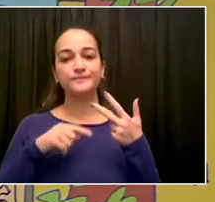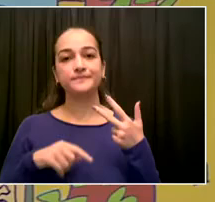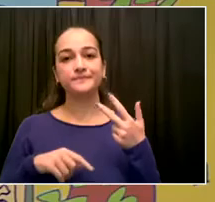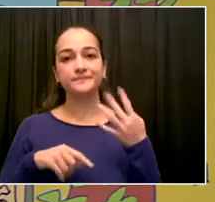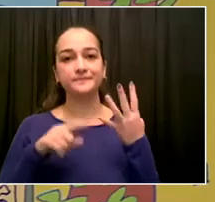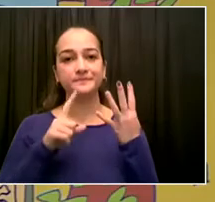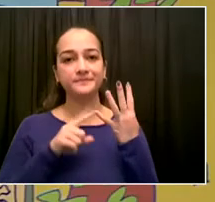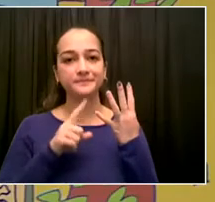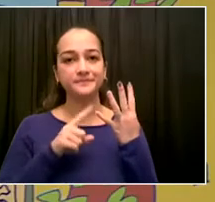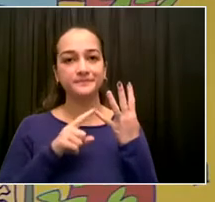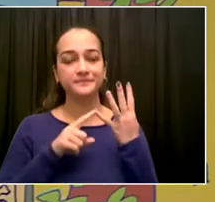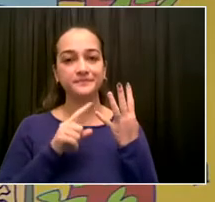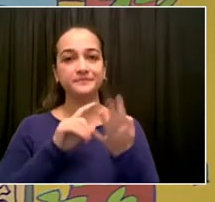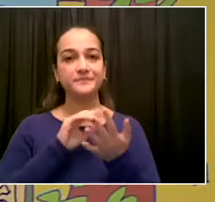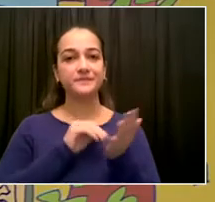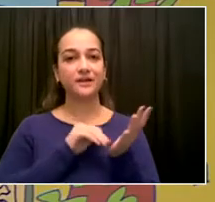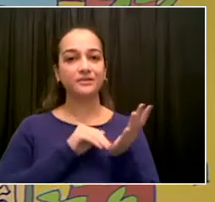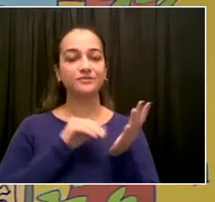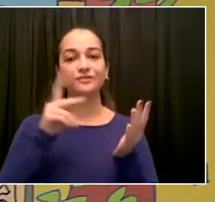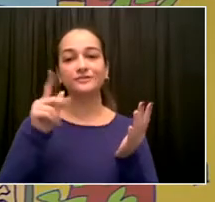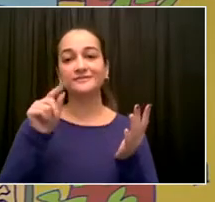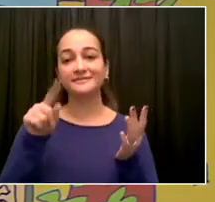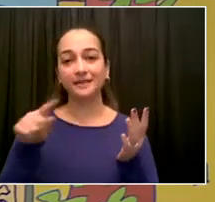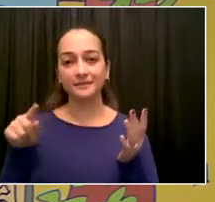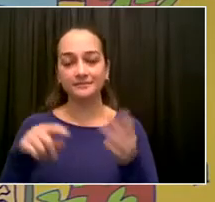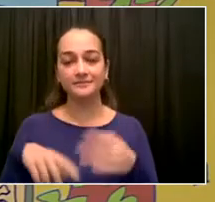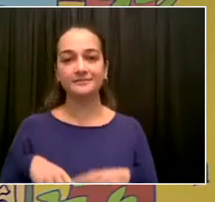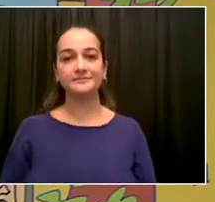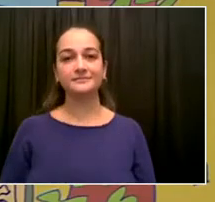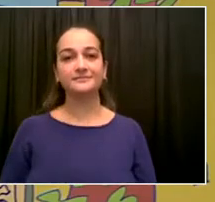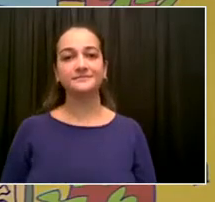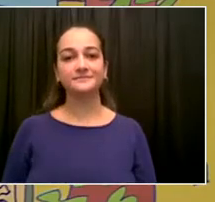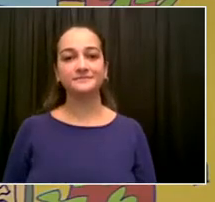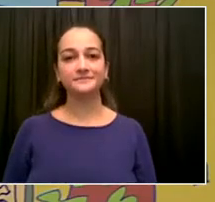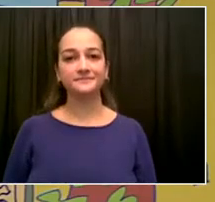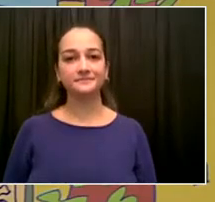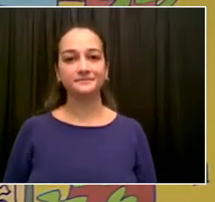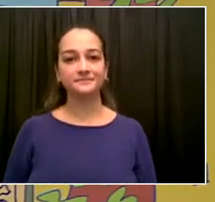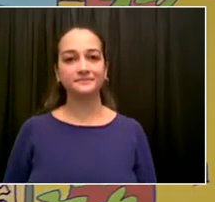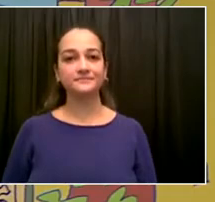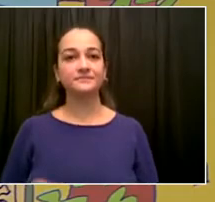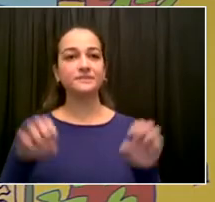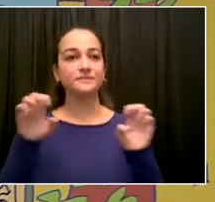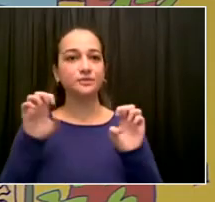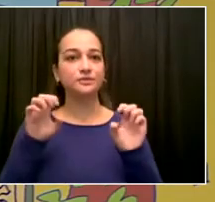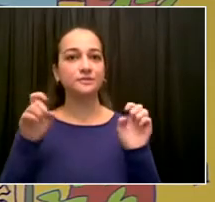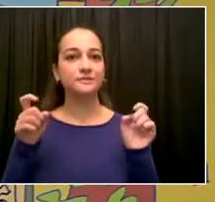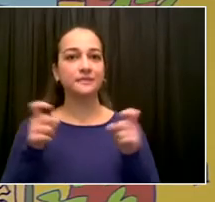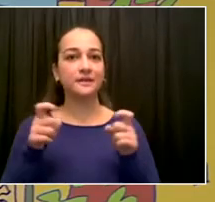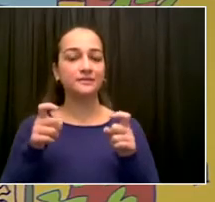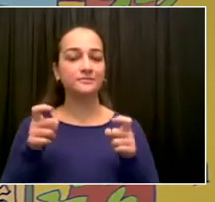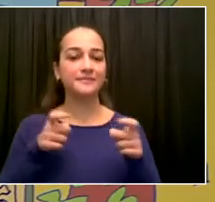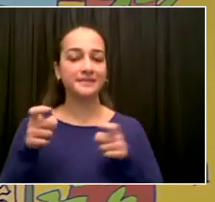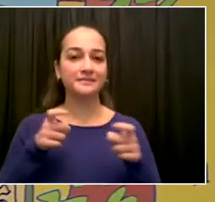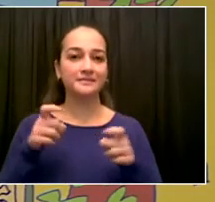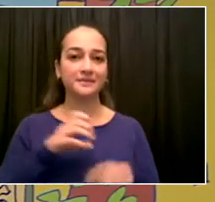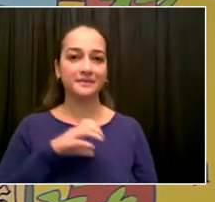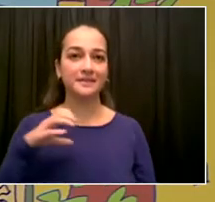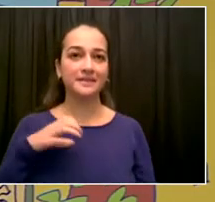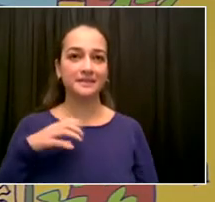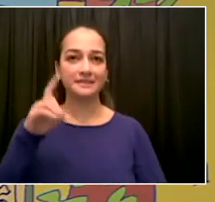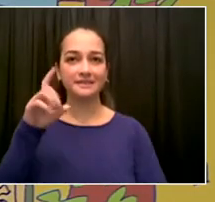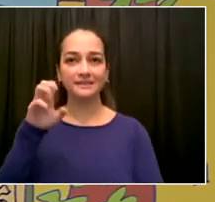Mitchell Katz, and by Acting Commissioner of New York City Emergency Management, Andy Demora. First question today goes to Jillian from New York One.